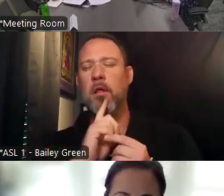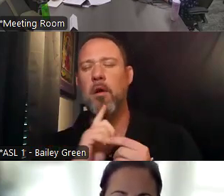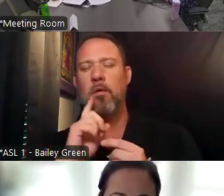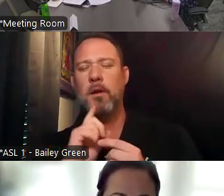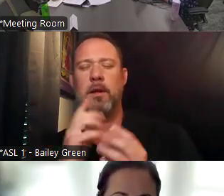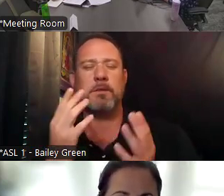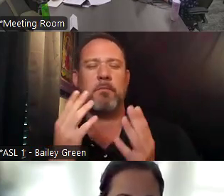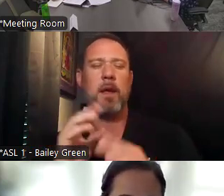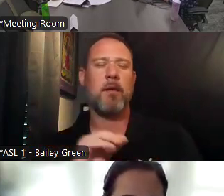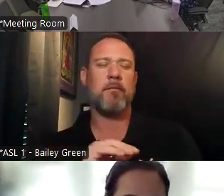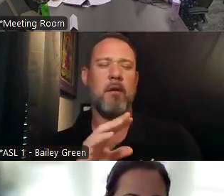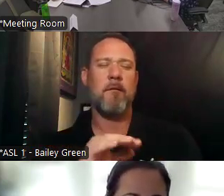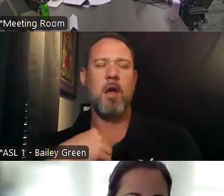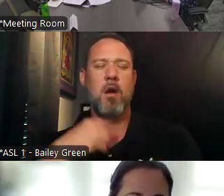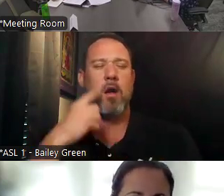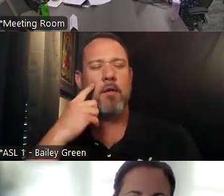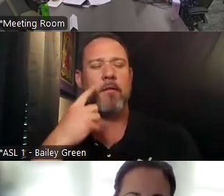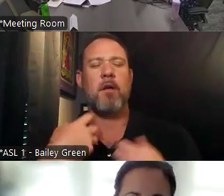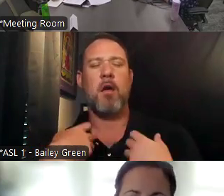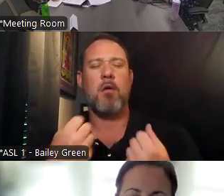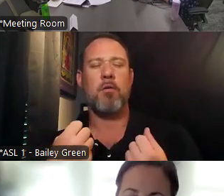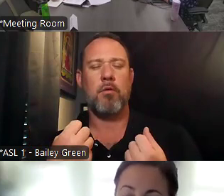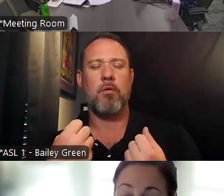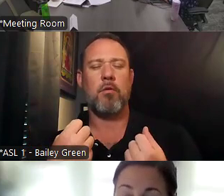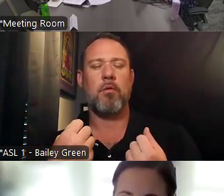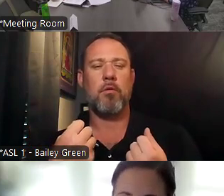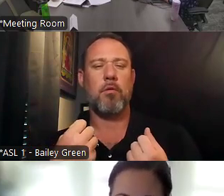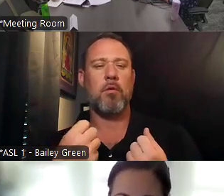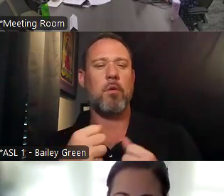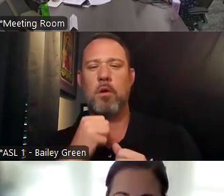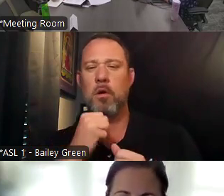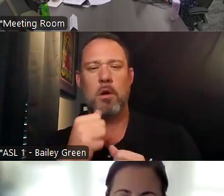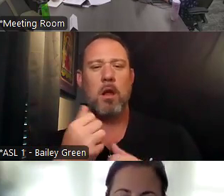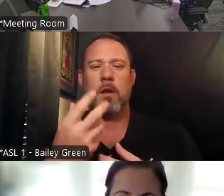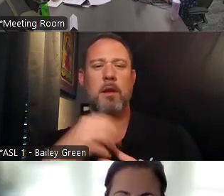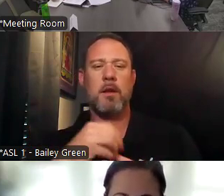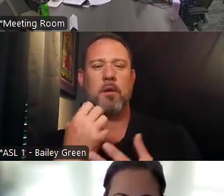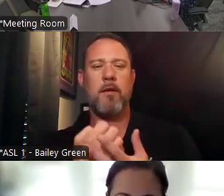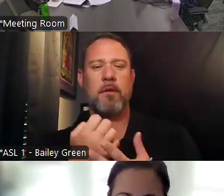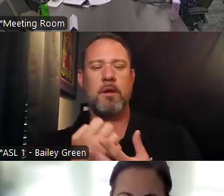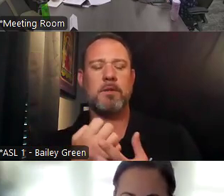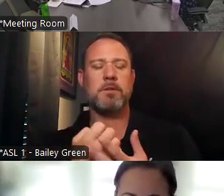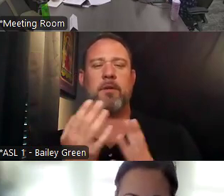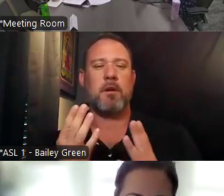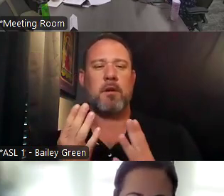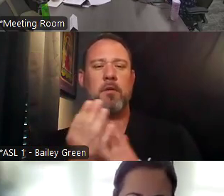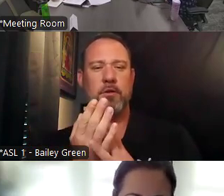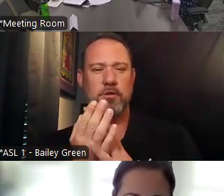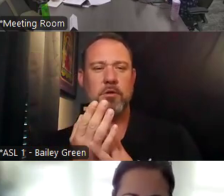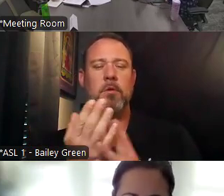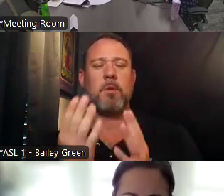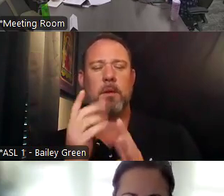isolation may affect our cognitive health. We're probably not going to get into the evidence of interventions, but maybe that'll come up